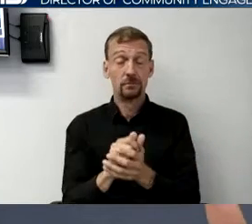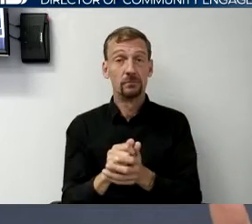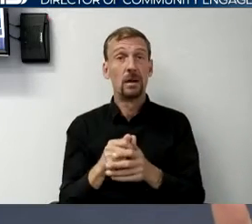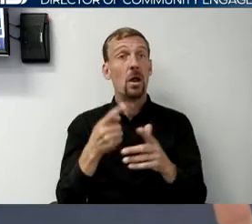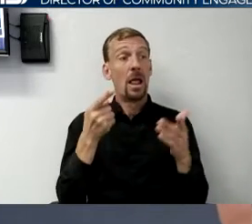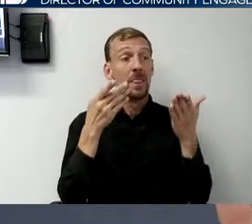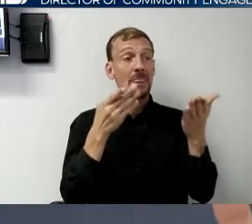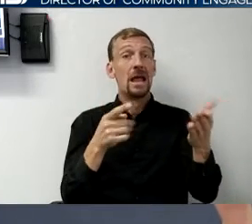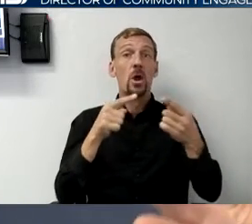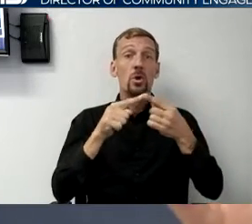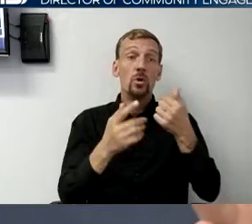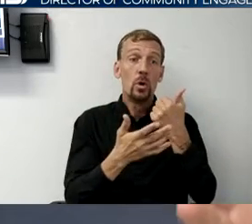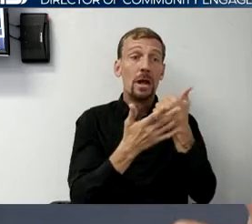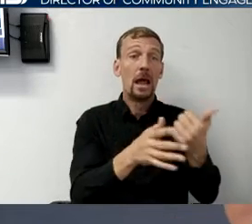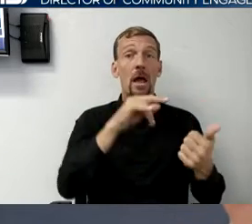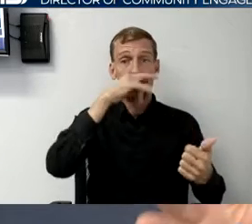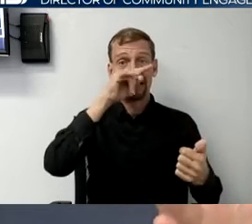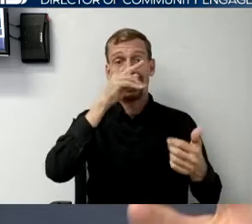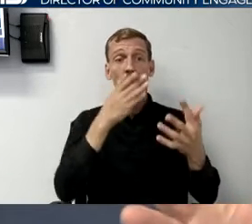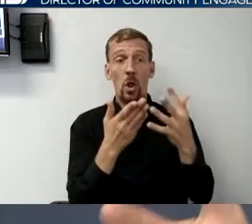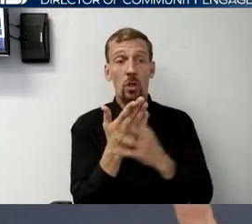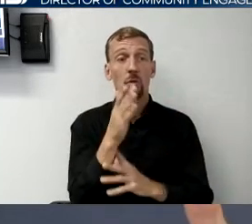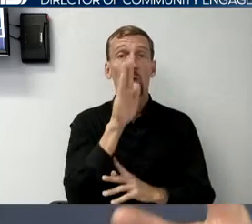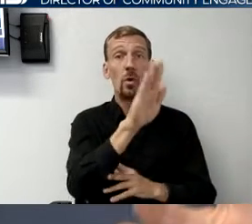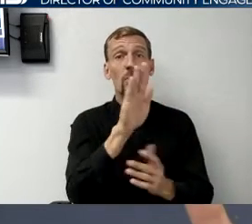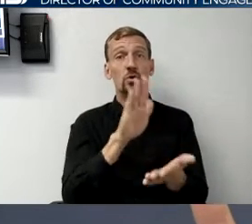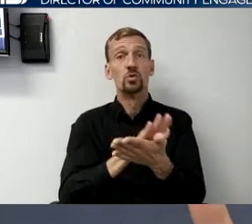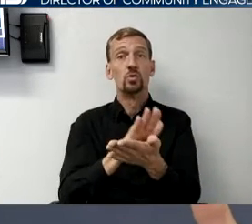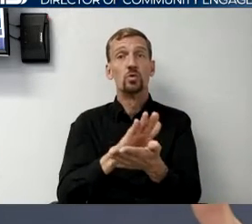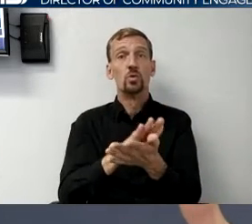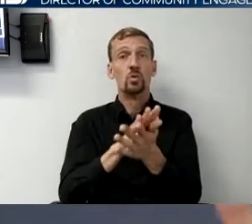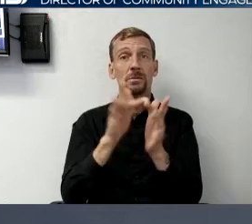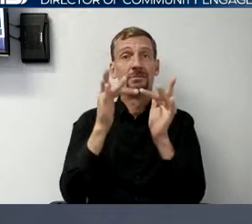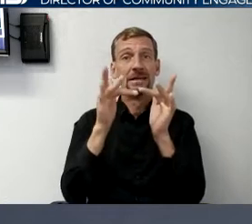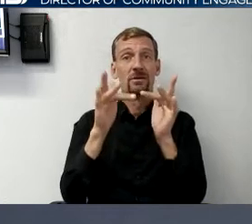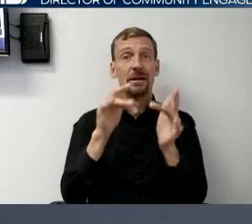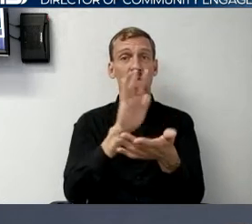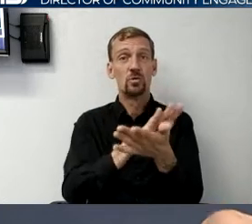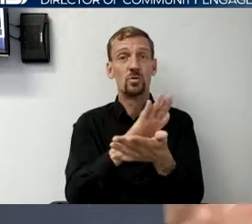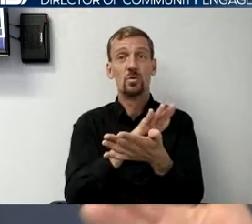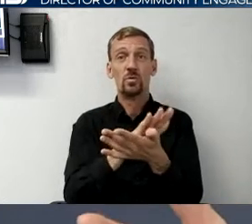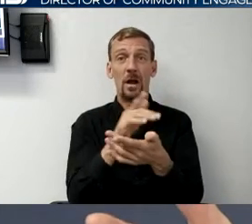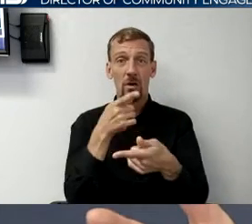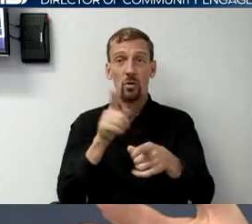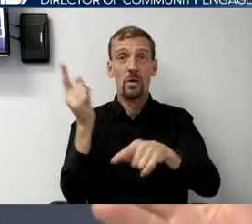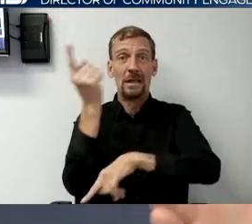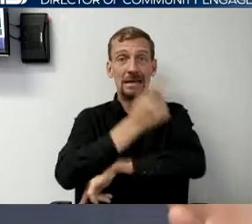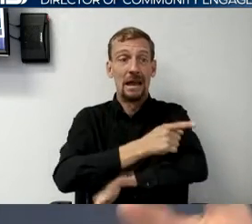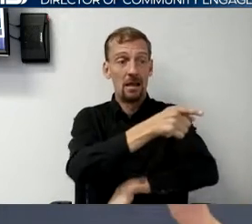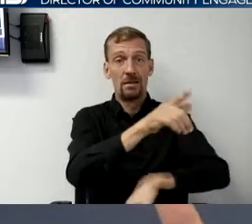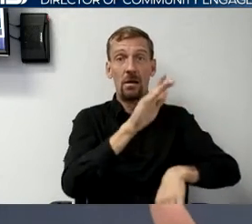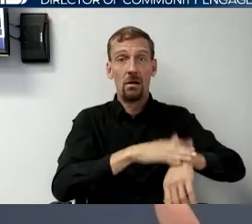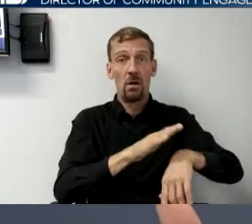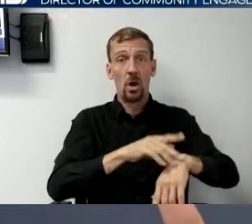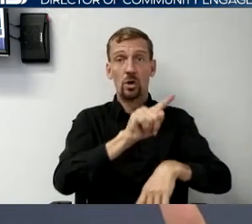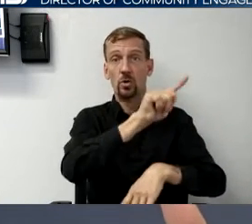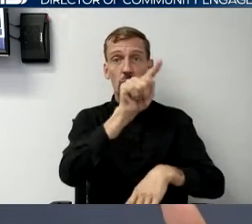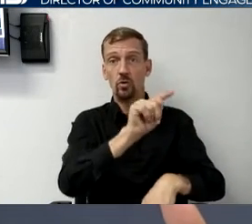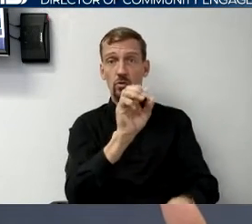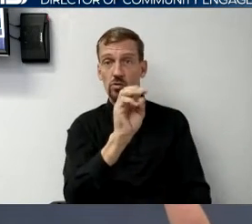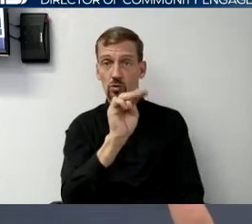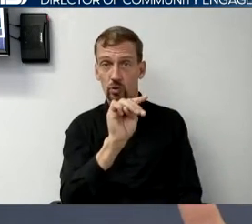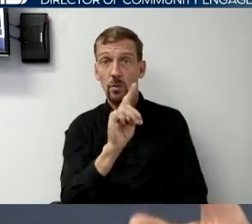help kids, help them through their virtual school day. So they're on Zoom attending